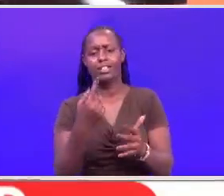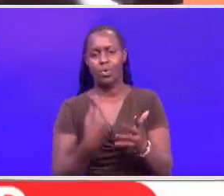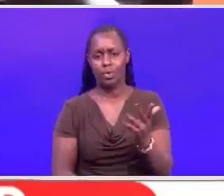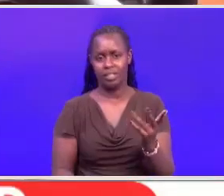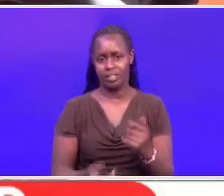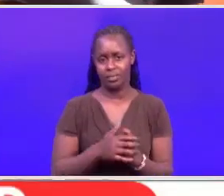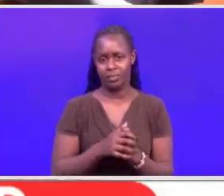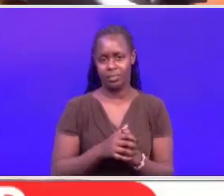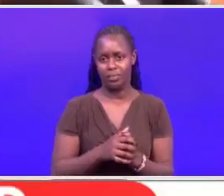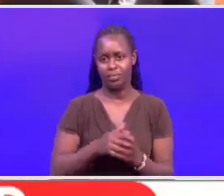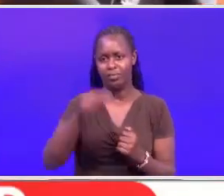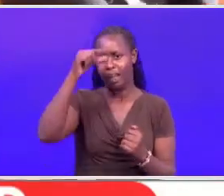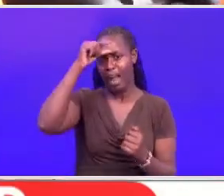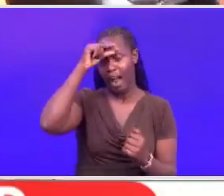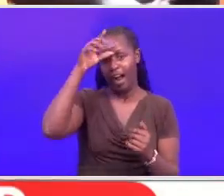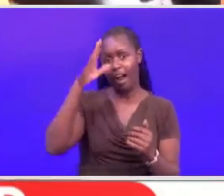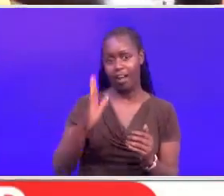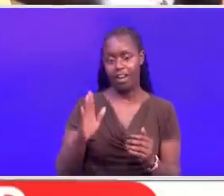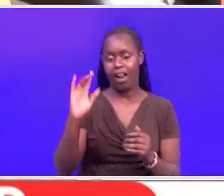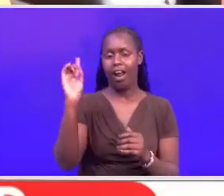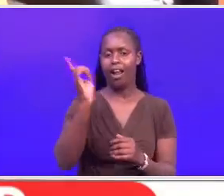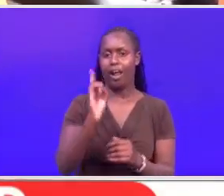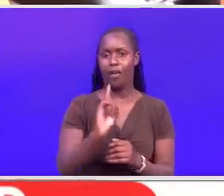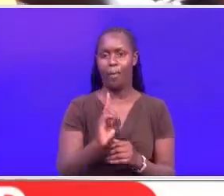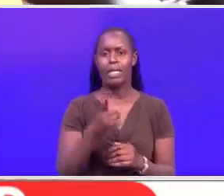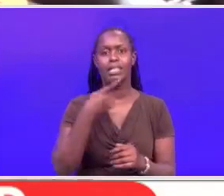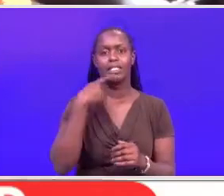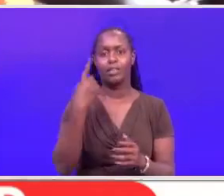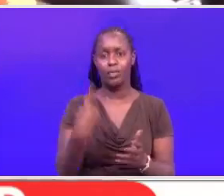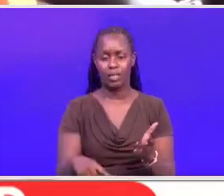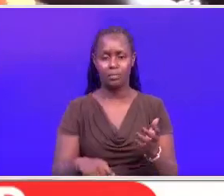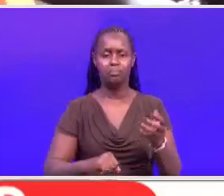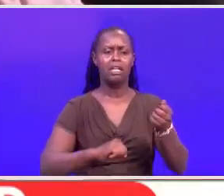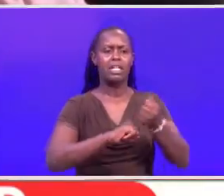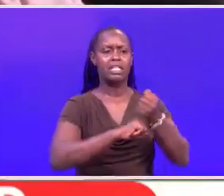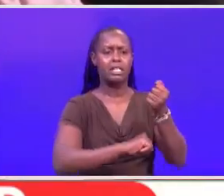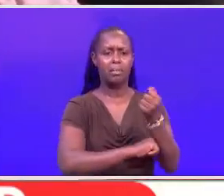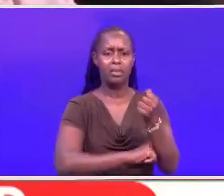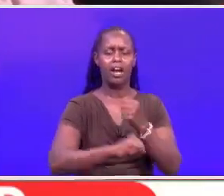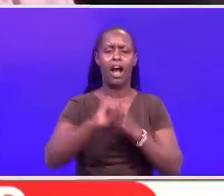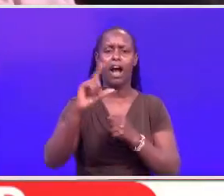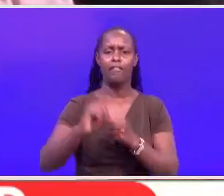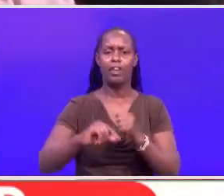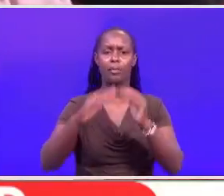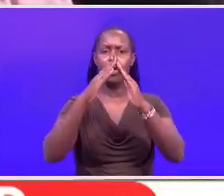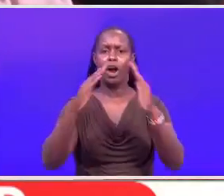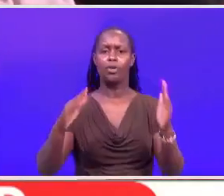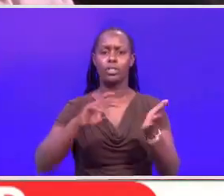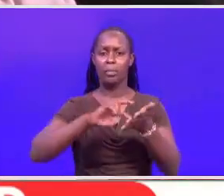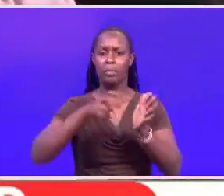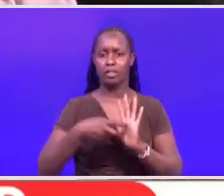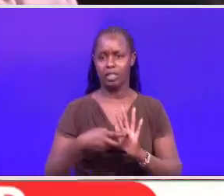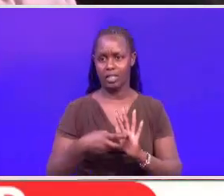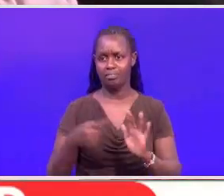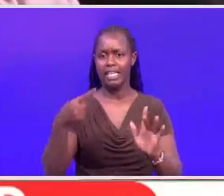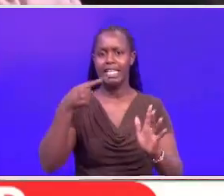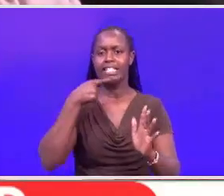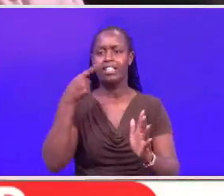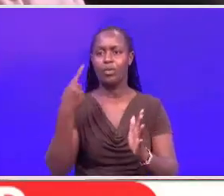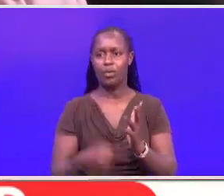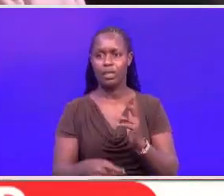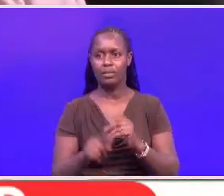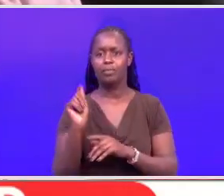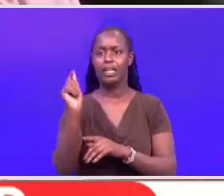Governor Johnson Sakaja drummed up support for county's affordable housing project from the president, maintaining that